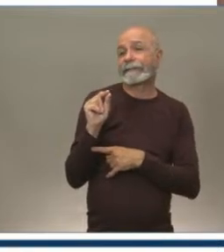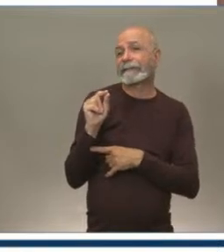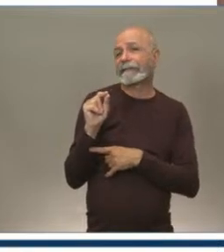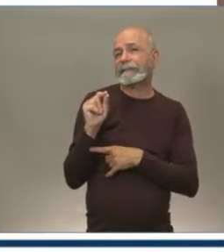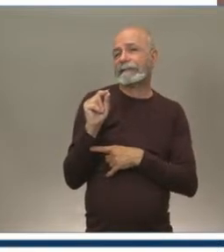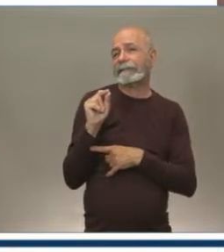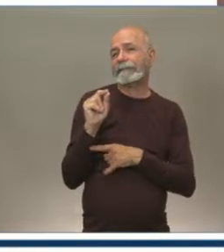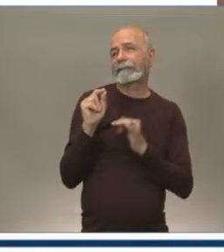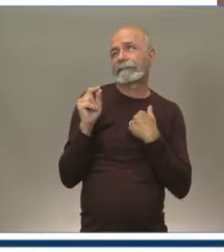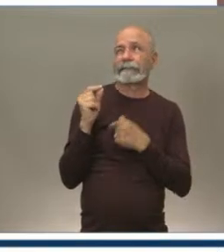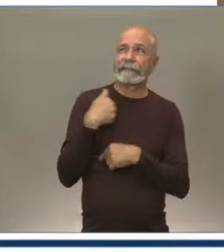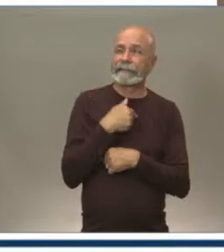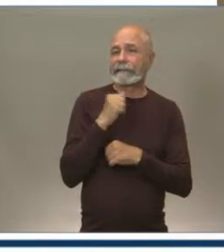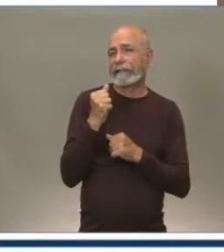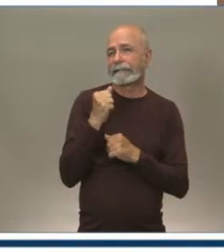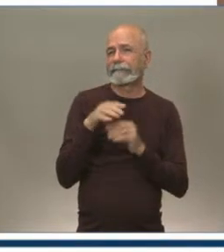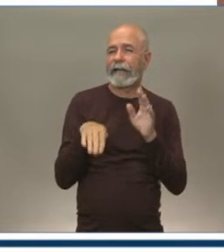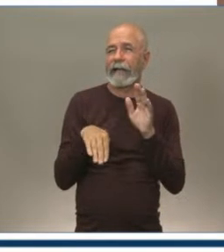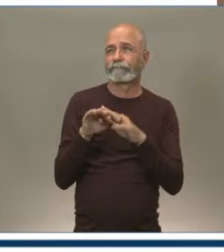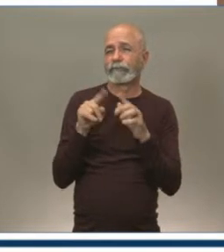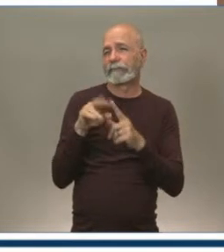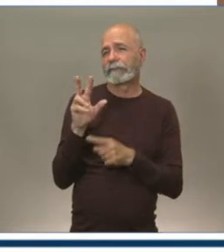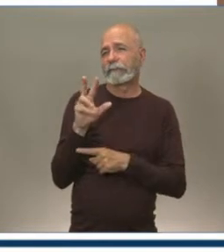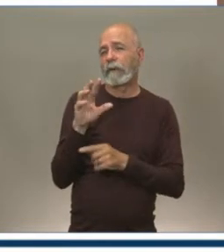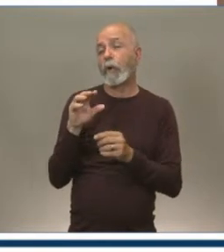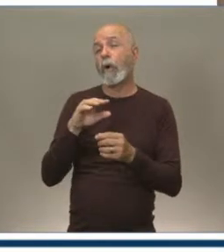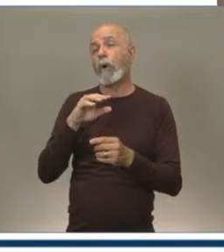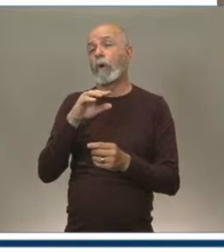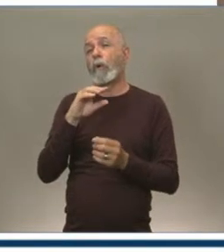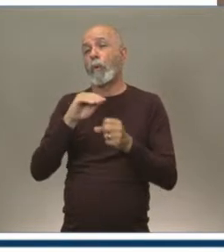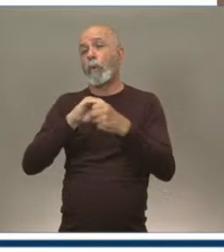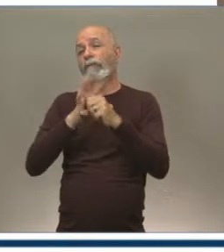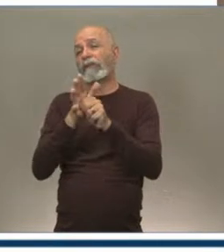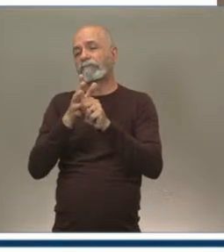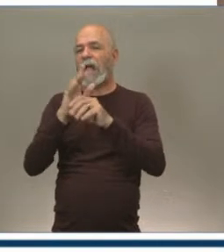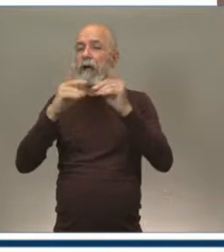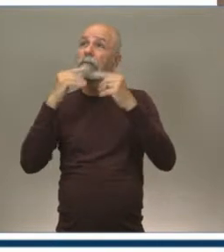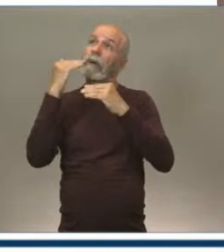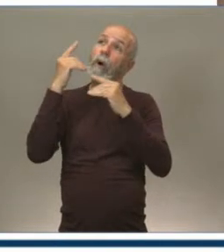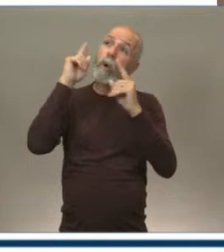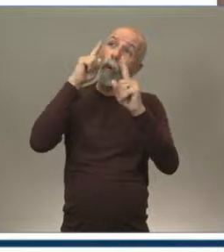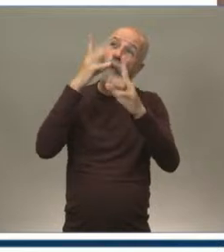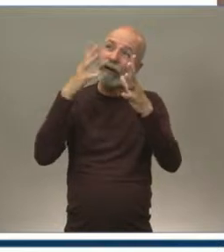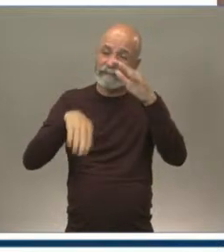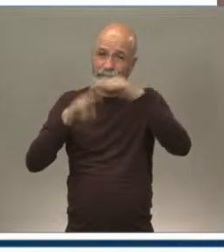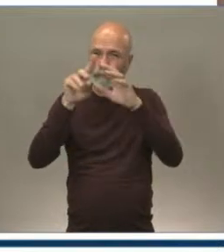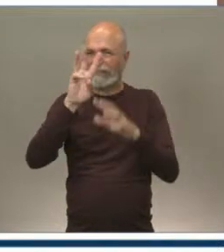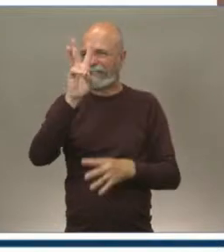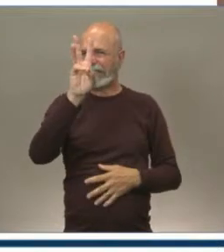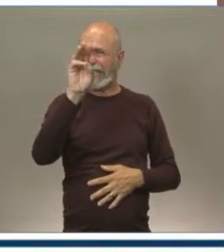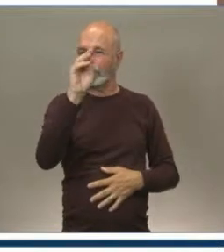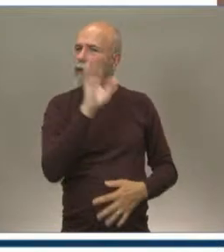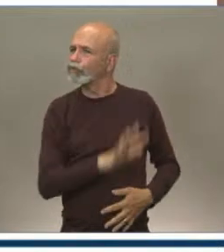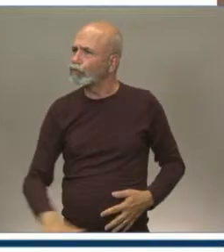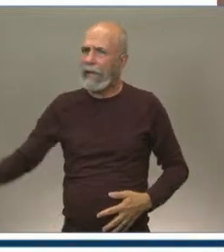60 COVID patients and be able to work within the limits of our capacity. And